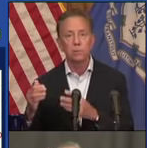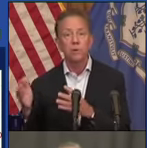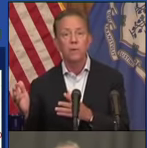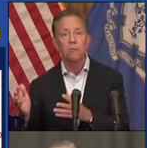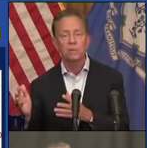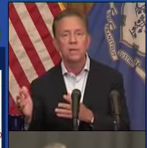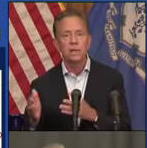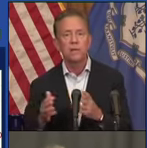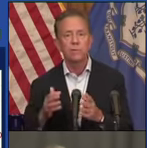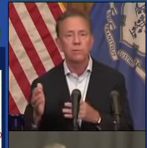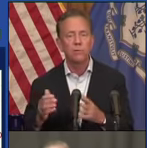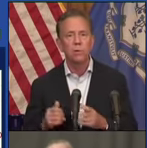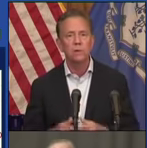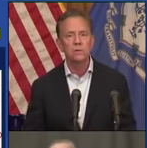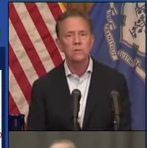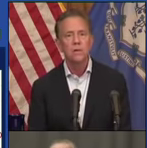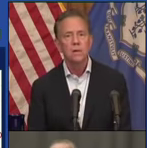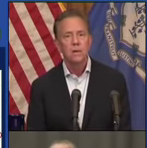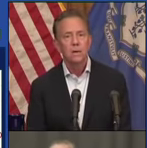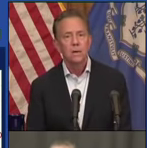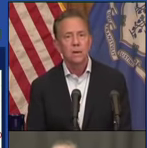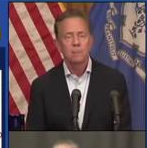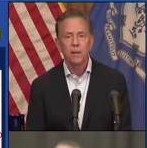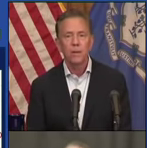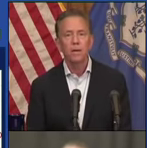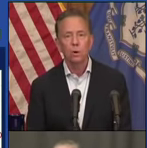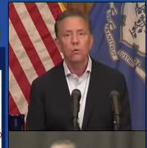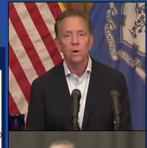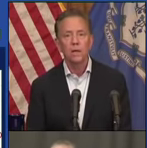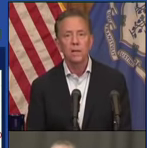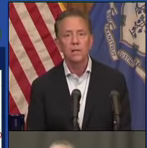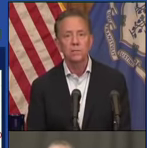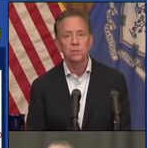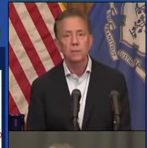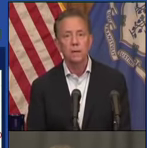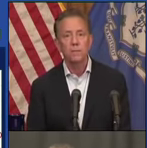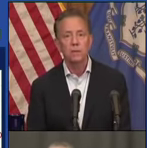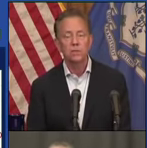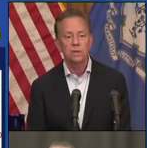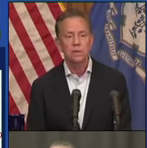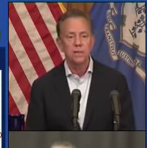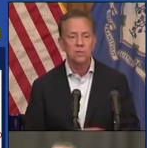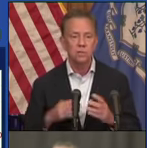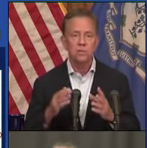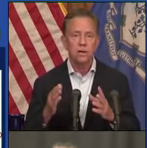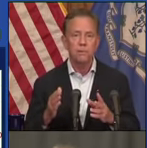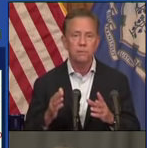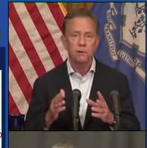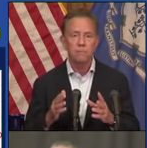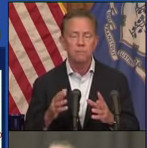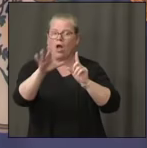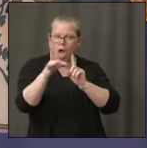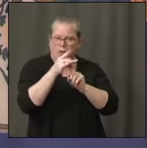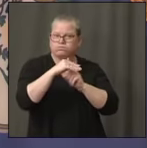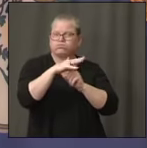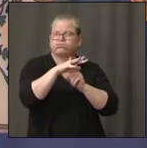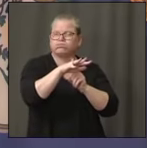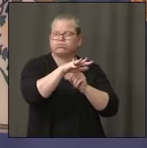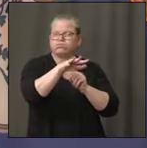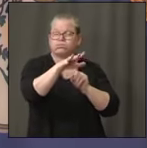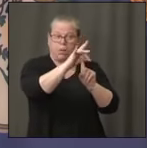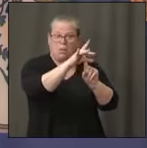example. You know, that was hit even before us. I'm not going to overanalyze this, but I am going to tell you these are the type of metrics